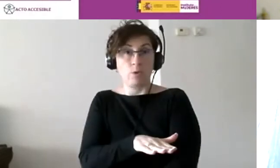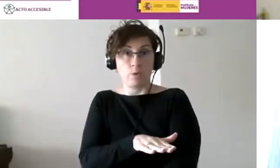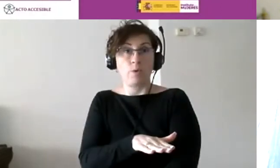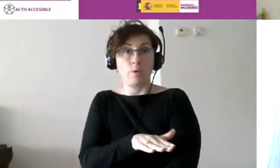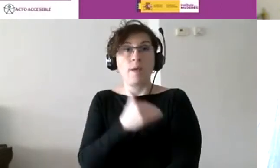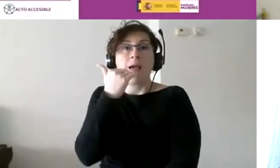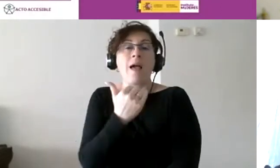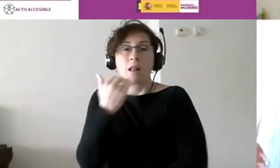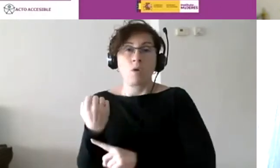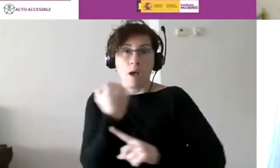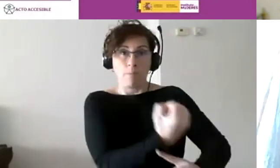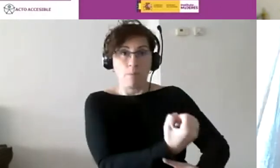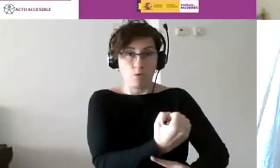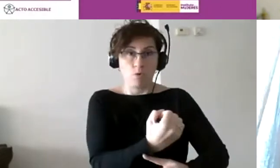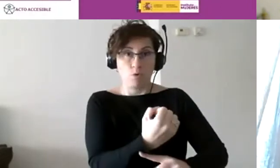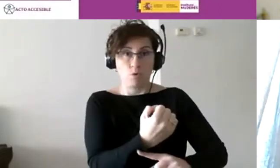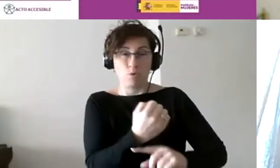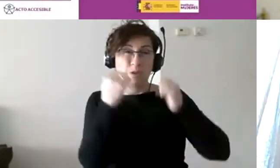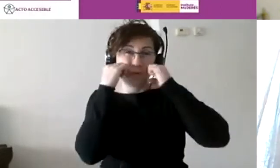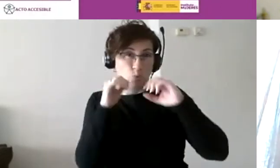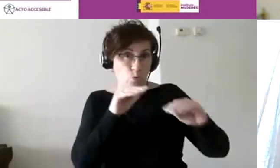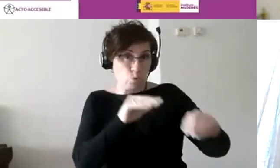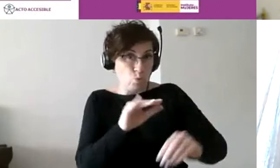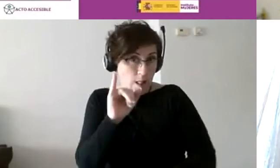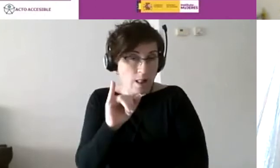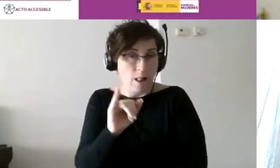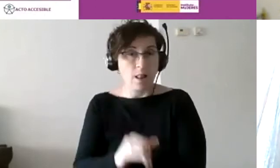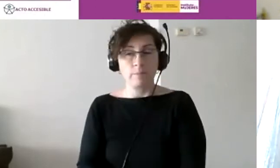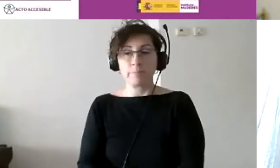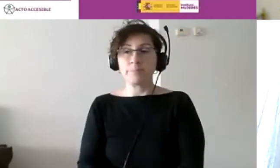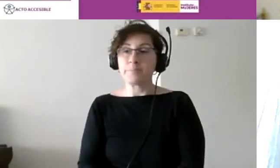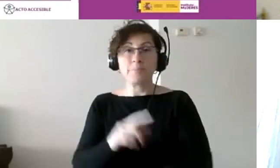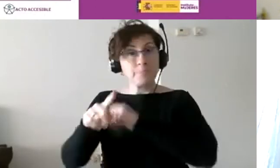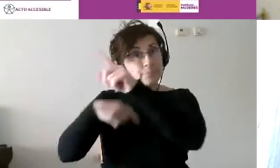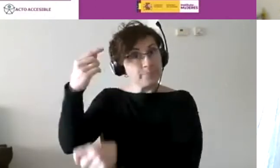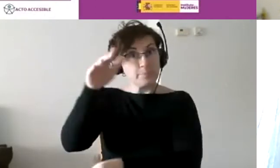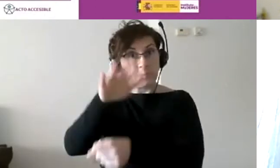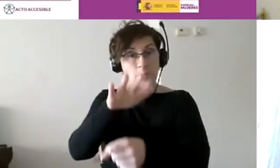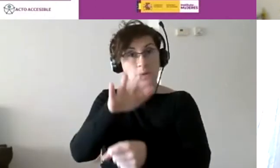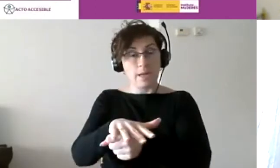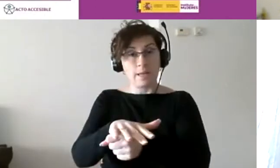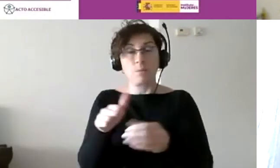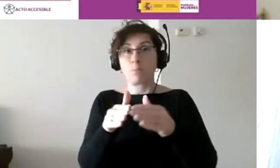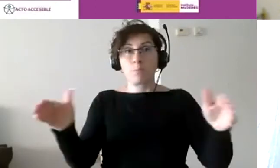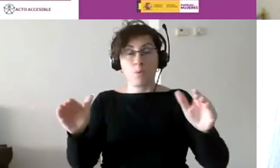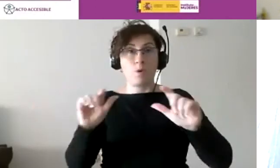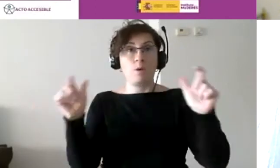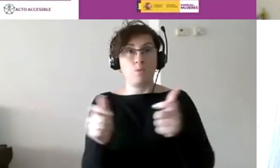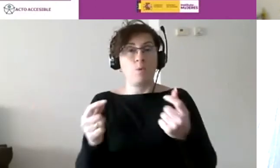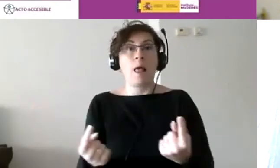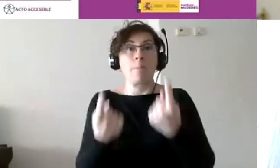on Tuesday, we have a meeting in the school, first meeting. So now I'm trying to organize all this. And